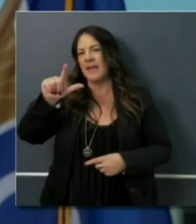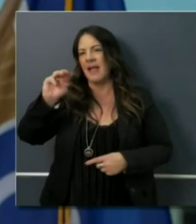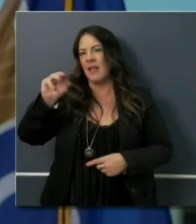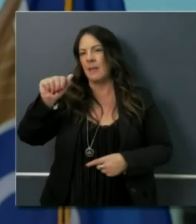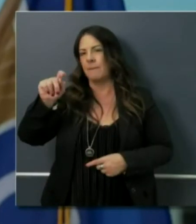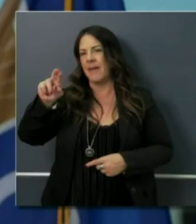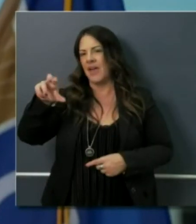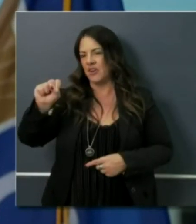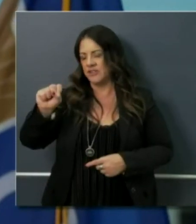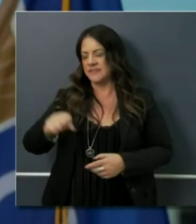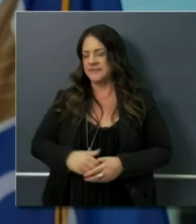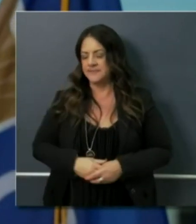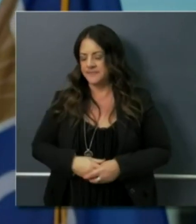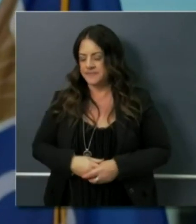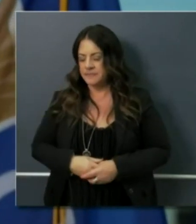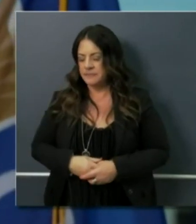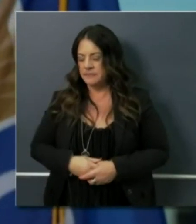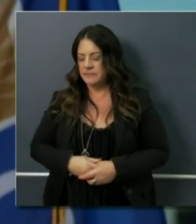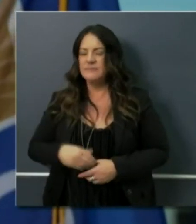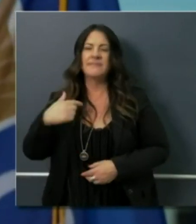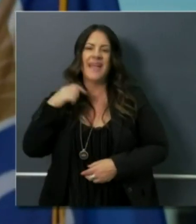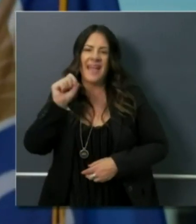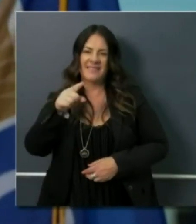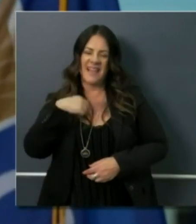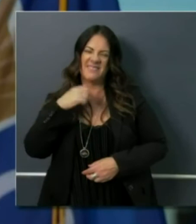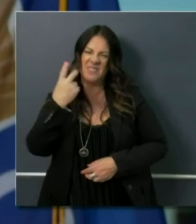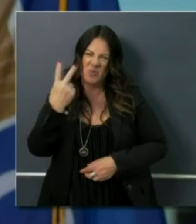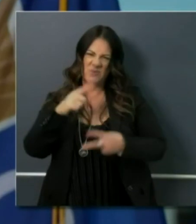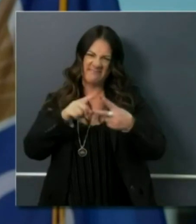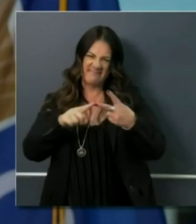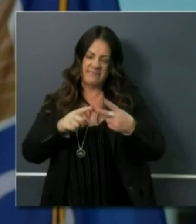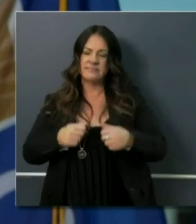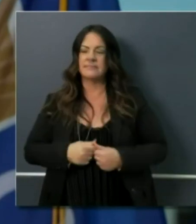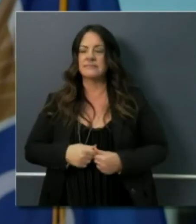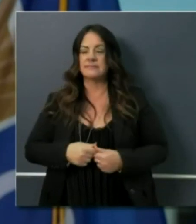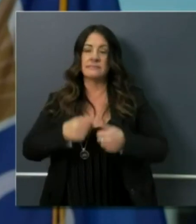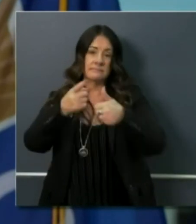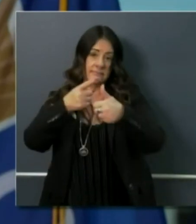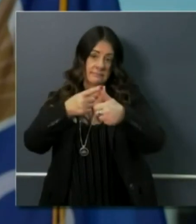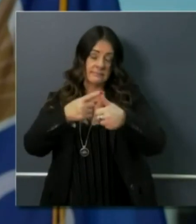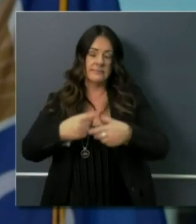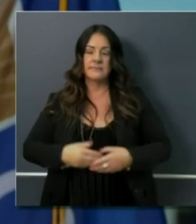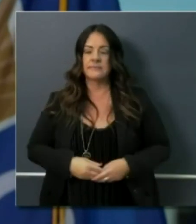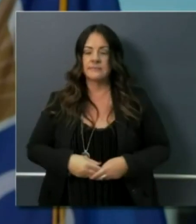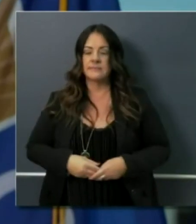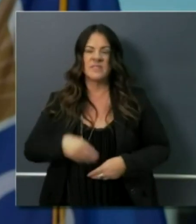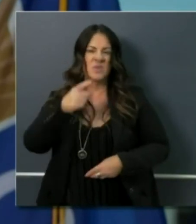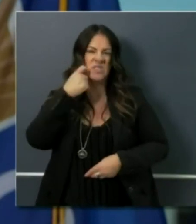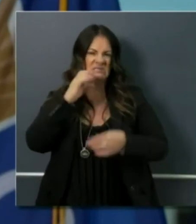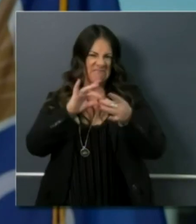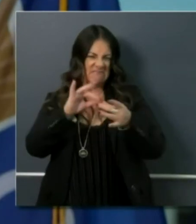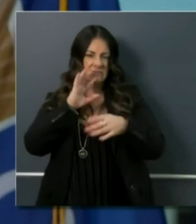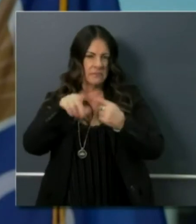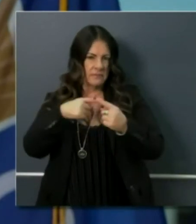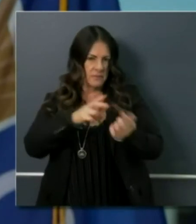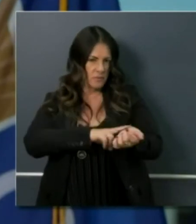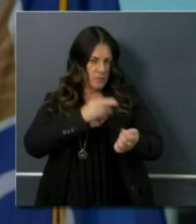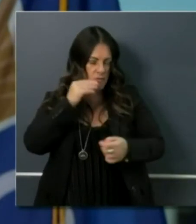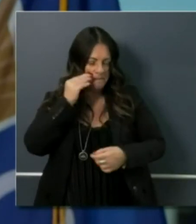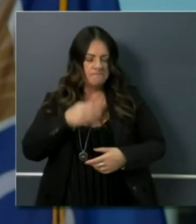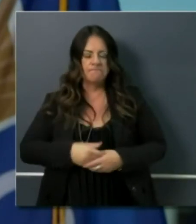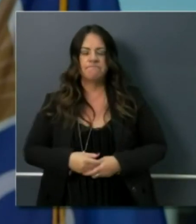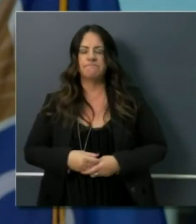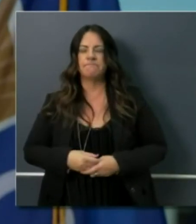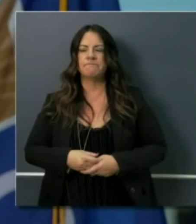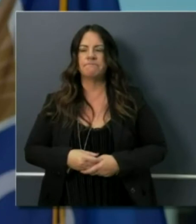Hi, Governor. I also have a 2-part question for you. The first one being that nursing homes, which you talked a lot about today, nursing home leaders